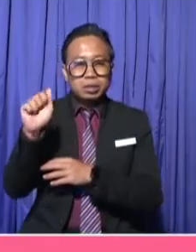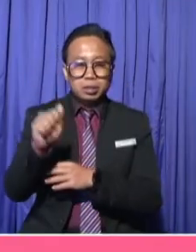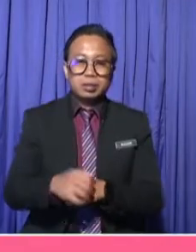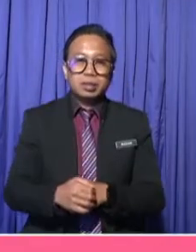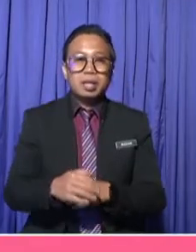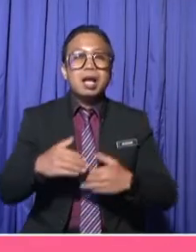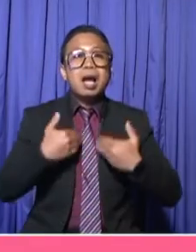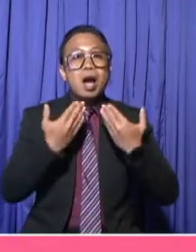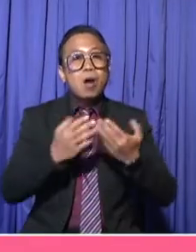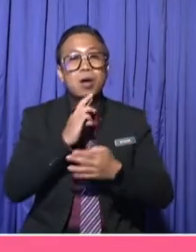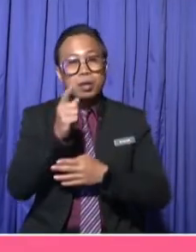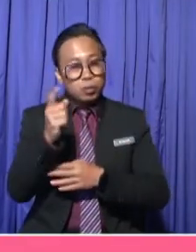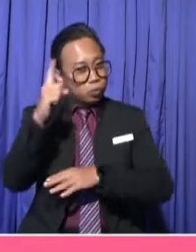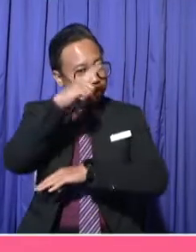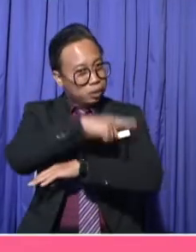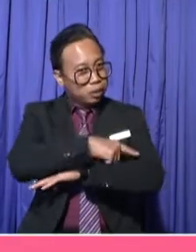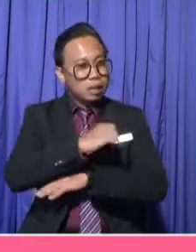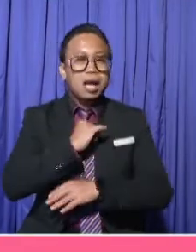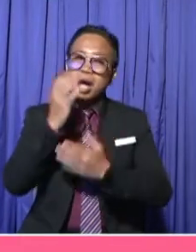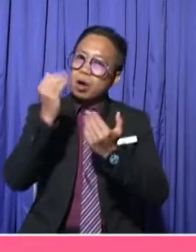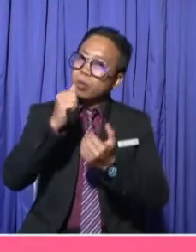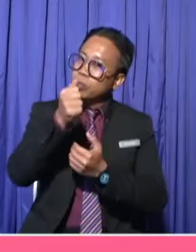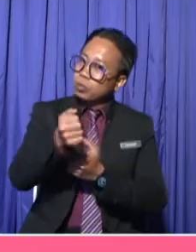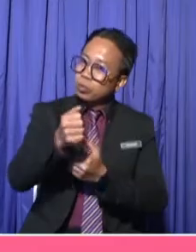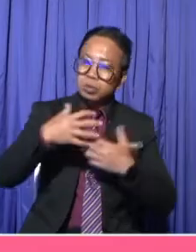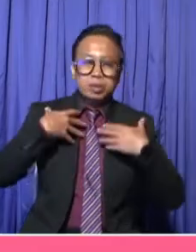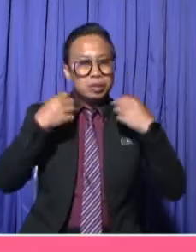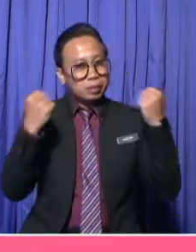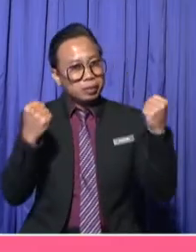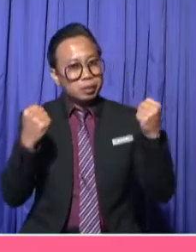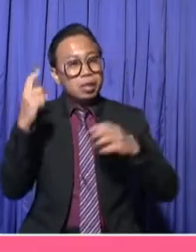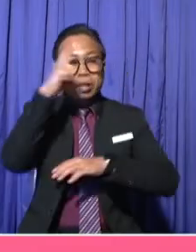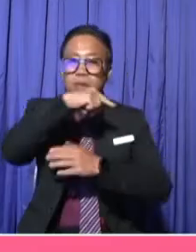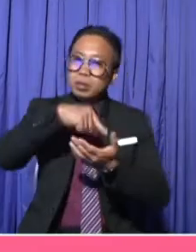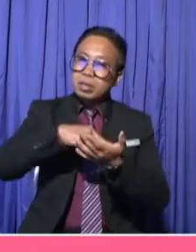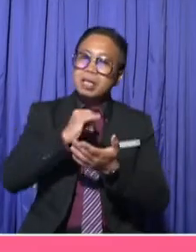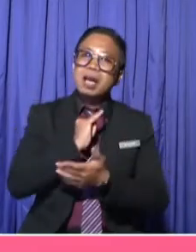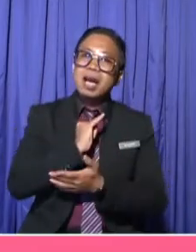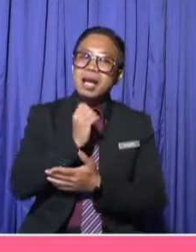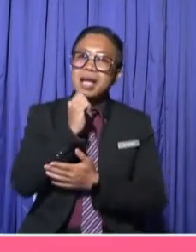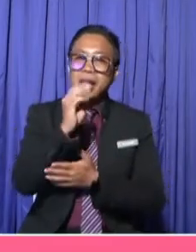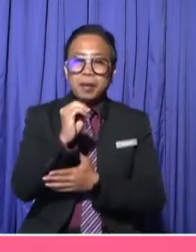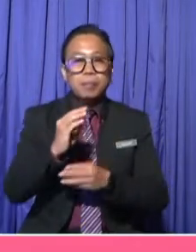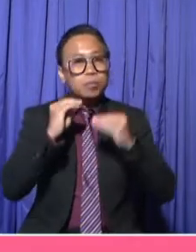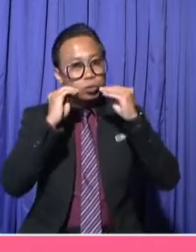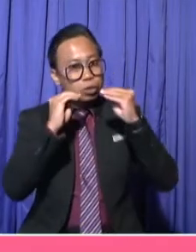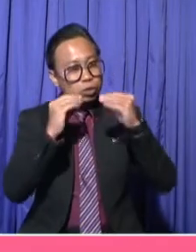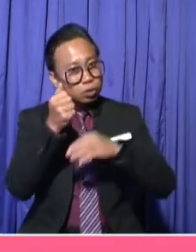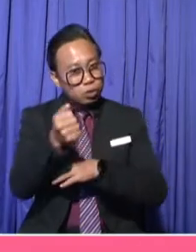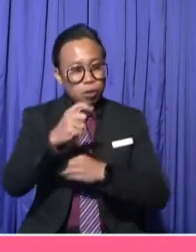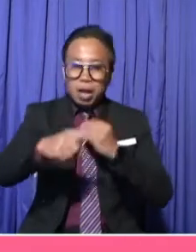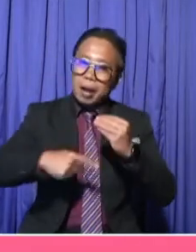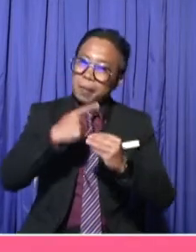today? I hope you are doing well. Today, I am going to teach you